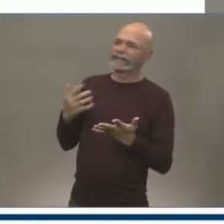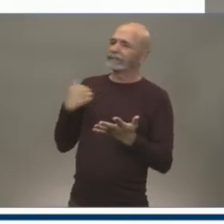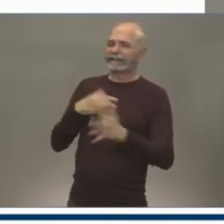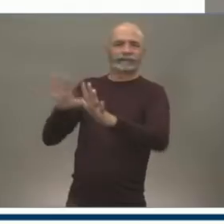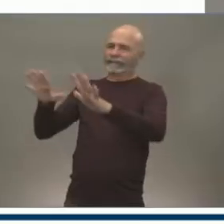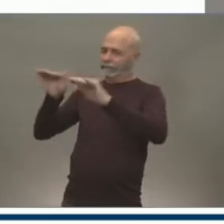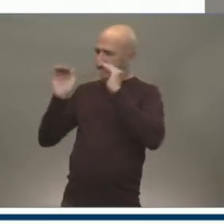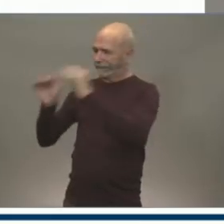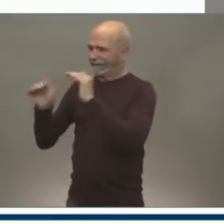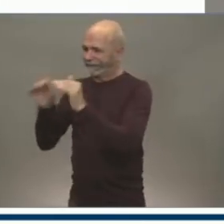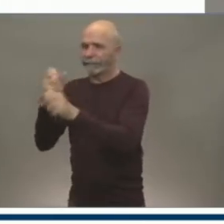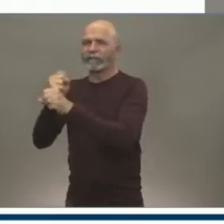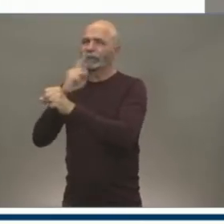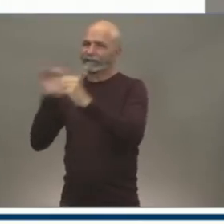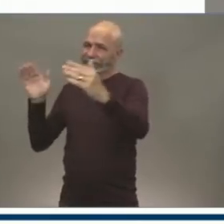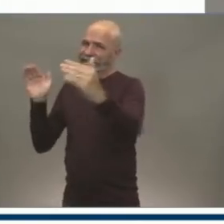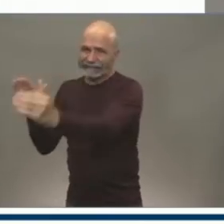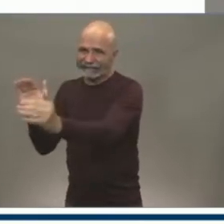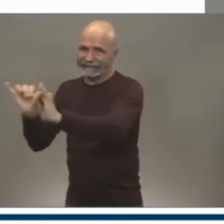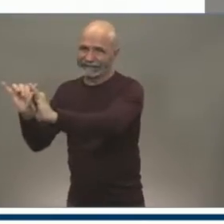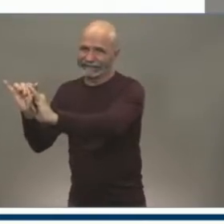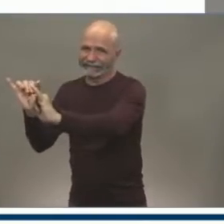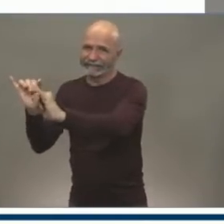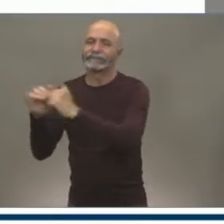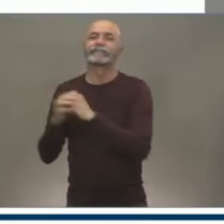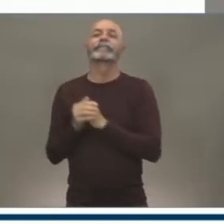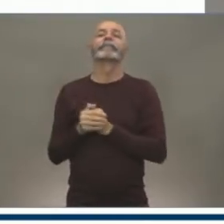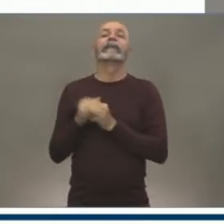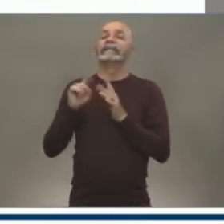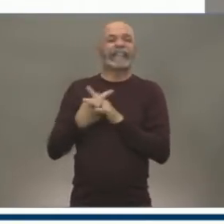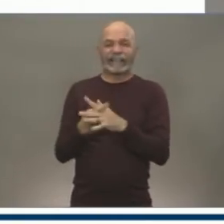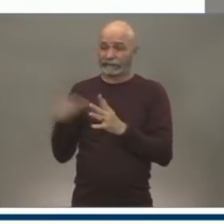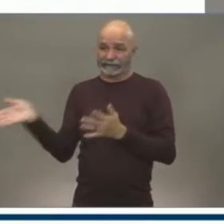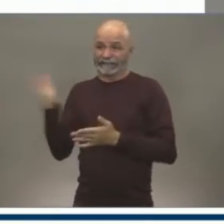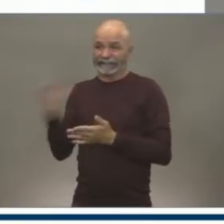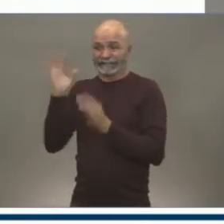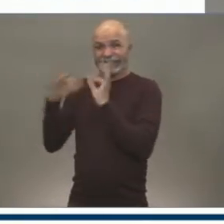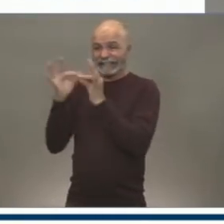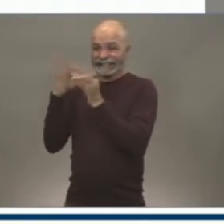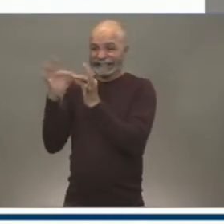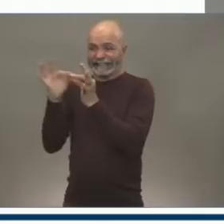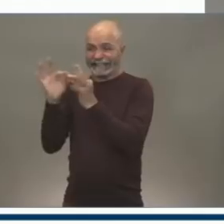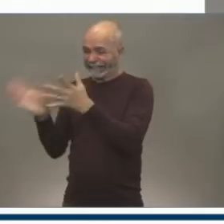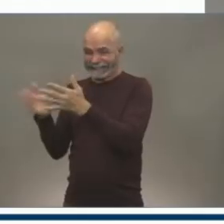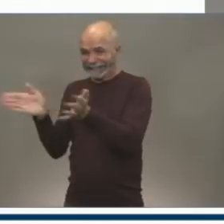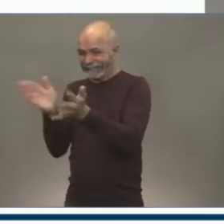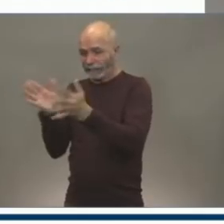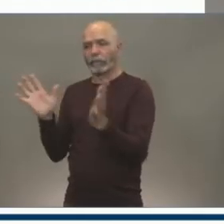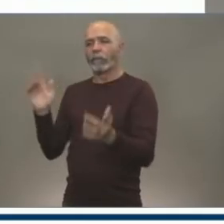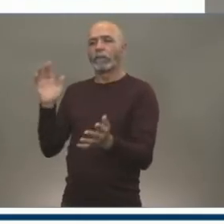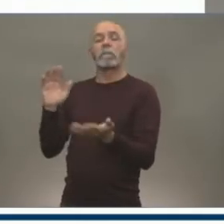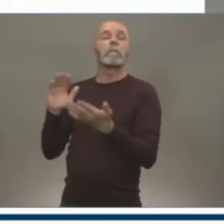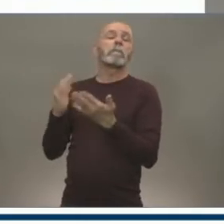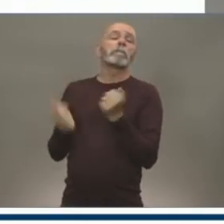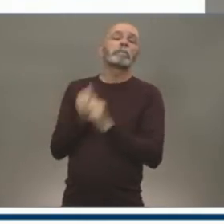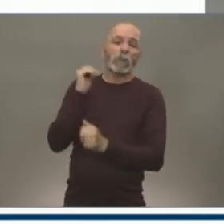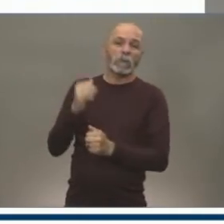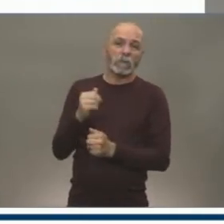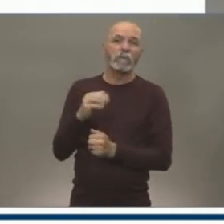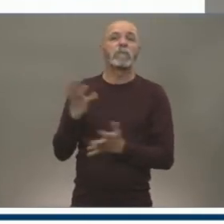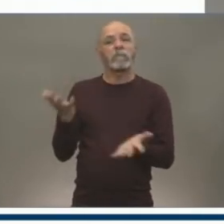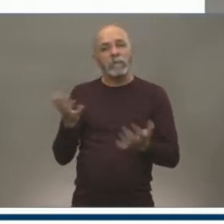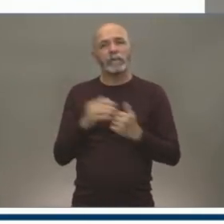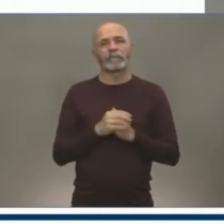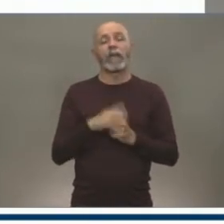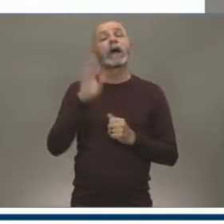the value of these rapid tests as part of our overall testing strategy is important. And I want to thank Dr. Barrett and Dr. Hatchett for